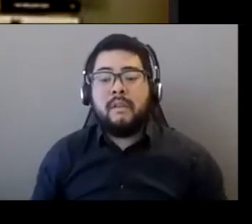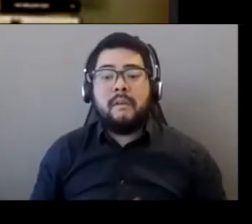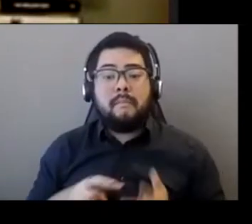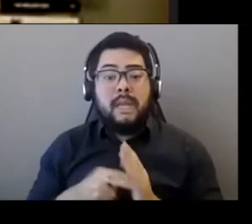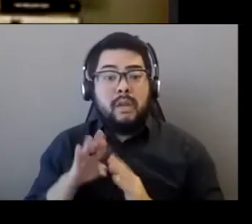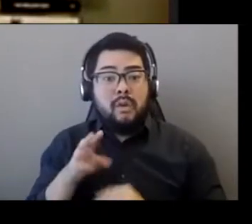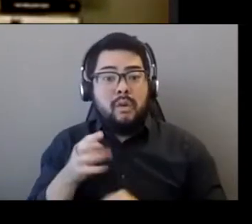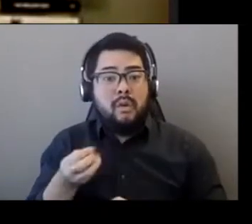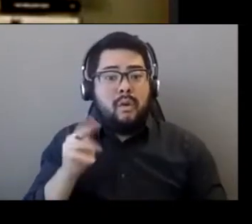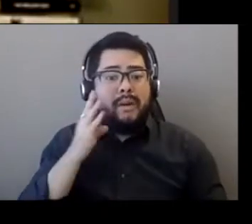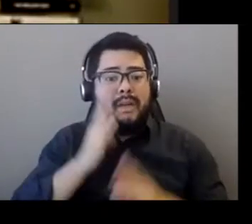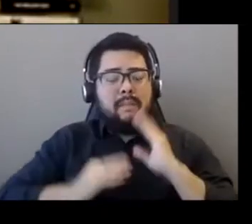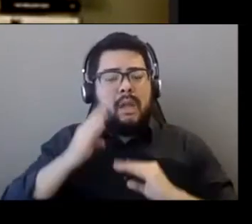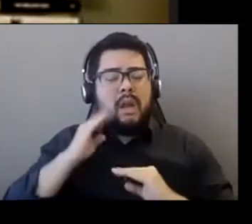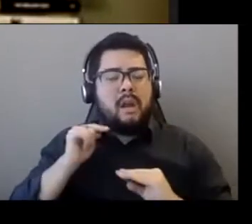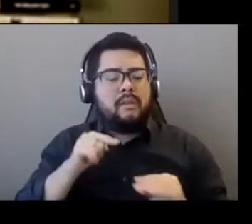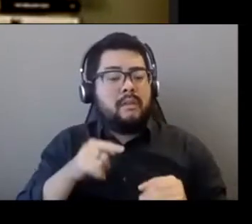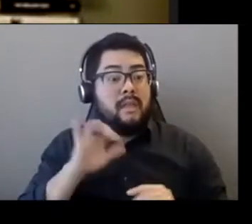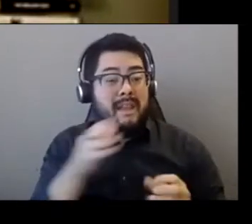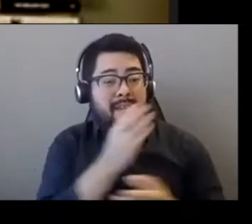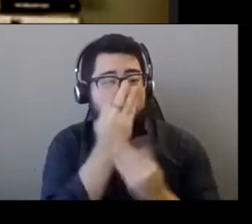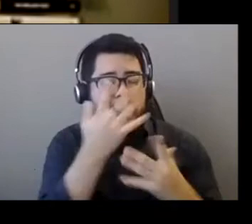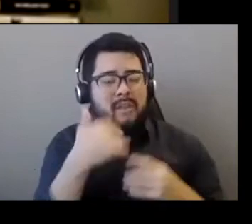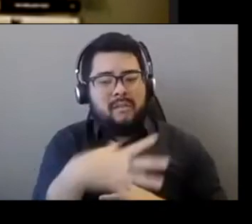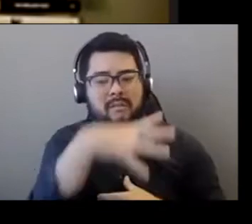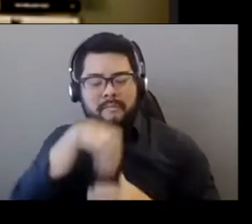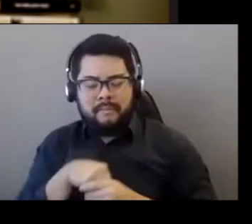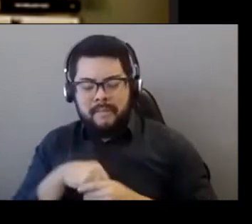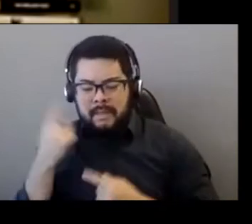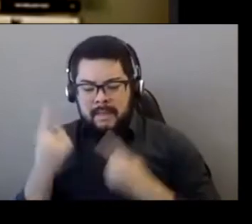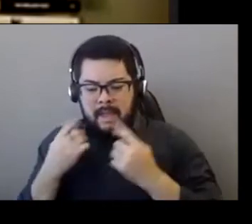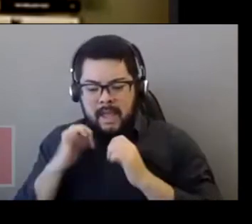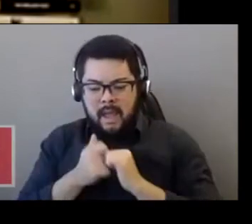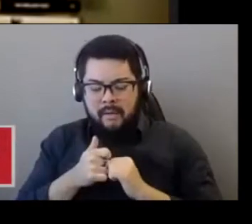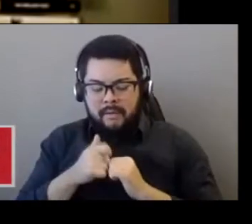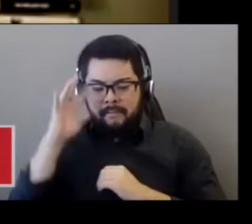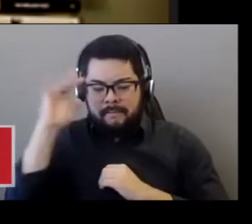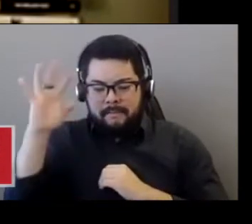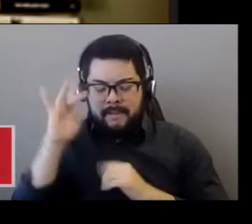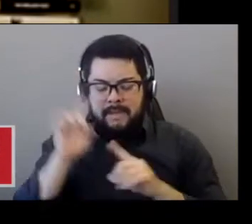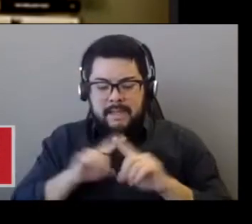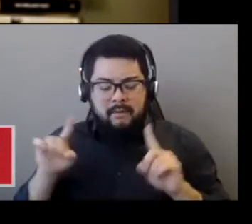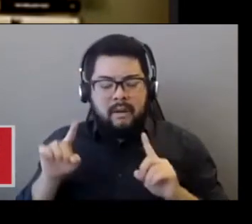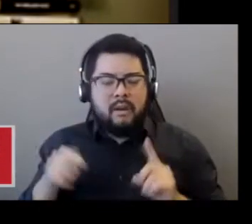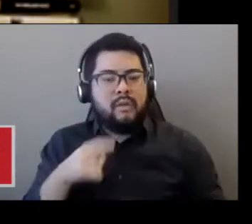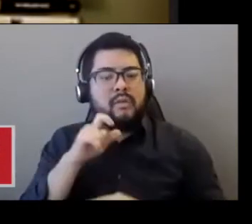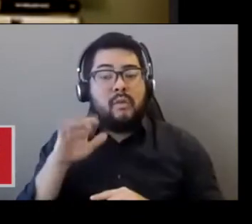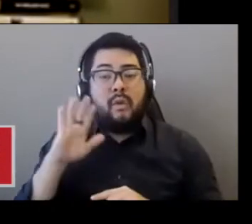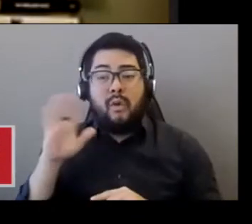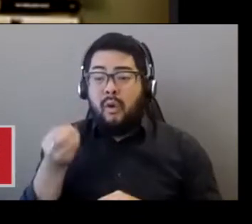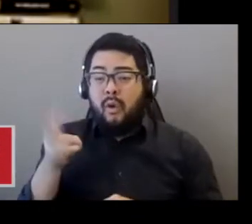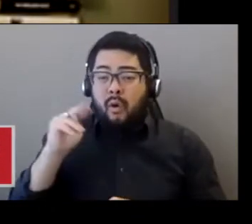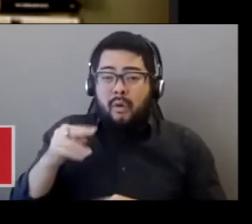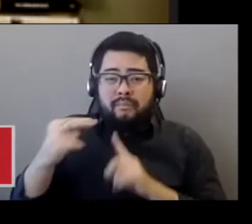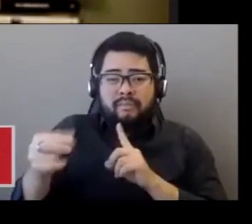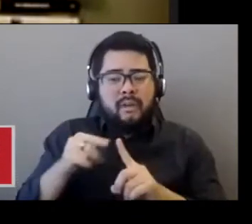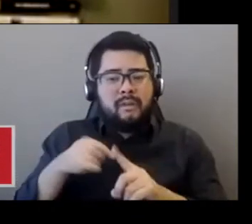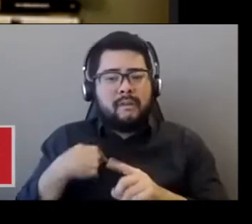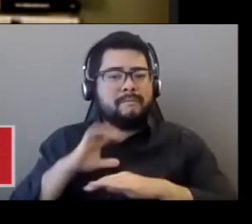thinking. You don't impose a theory on people. You have to draw from people what their contradictory